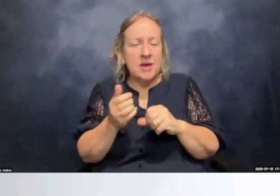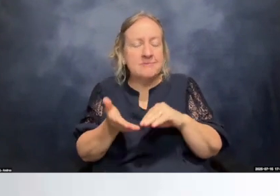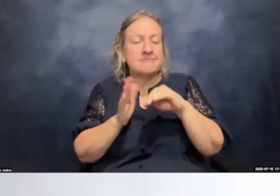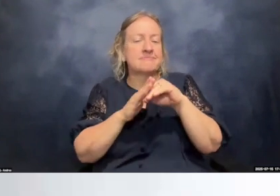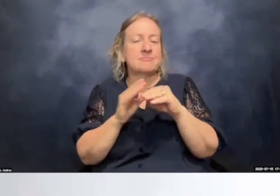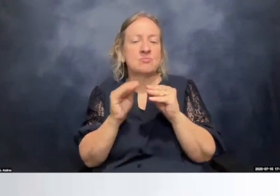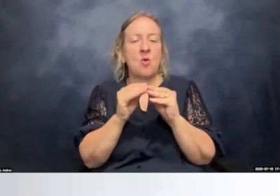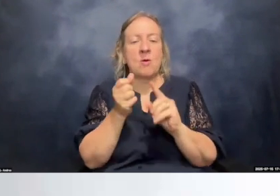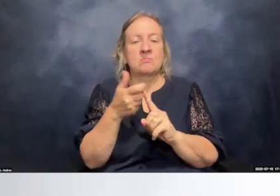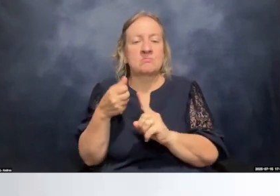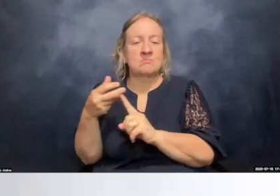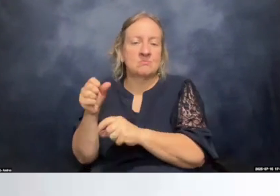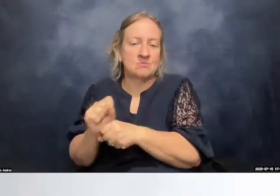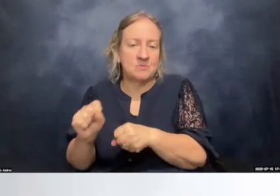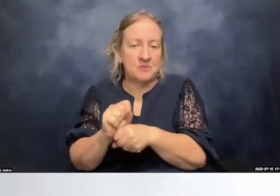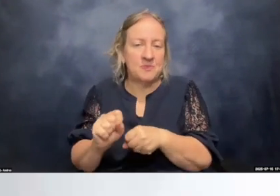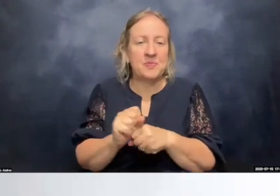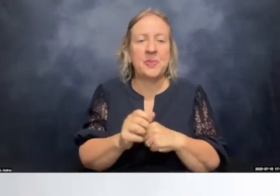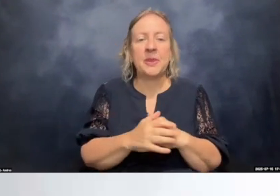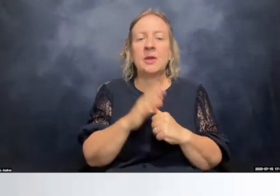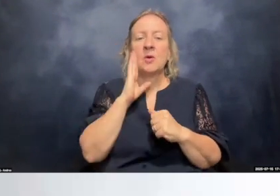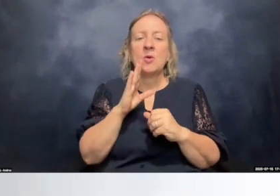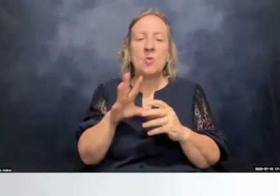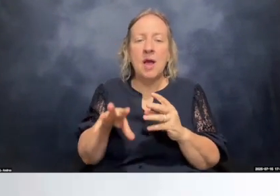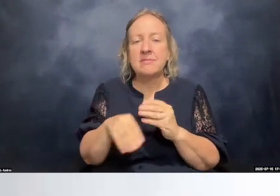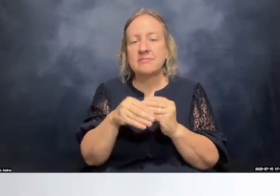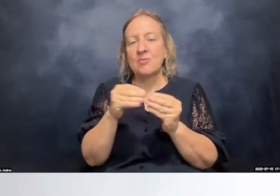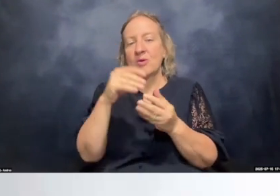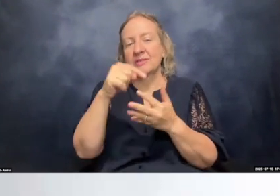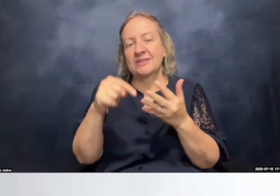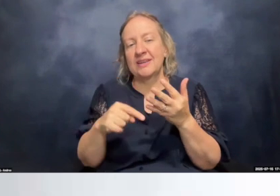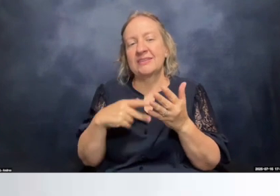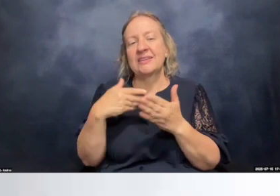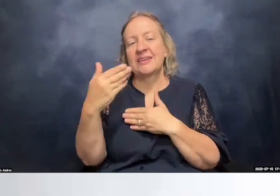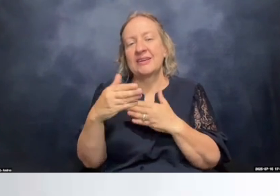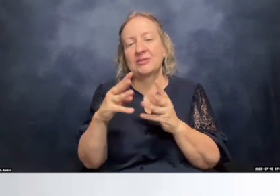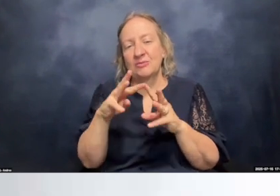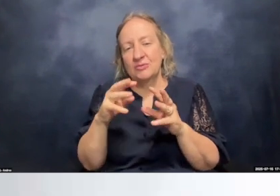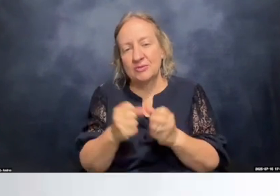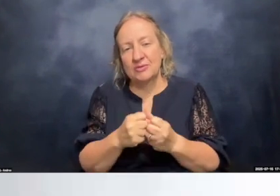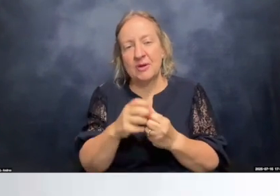workshops and our next mobility project work group. Next slide, please.